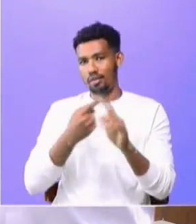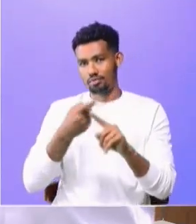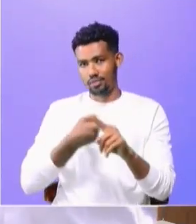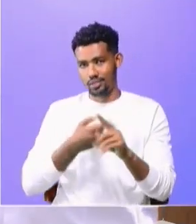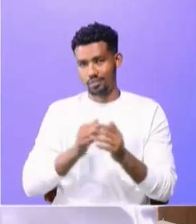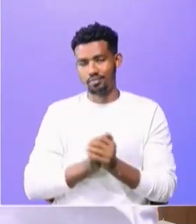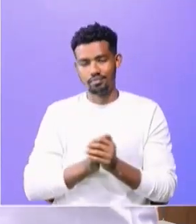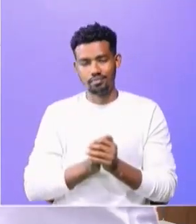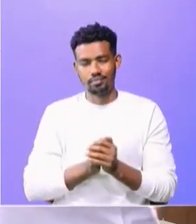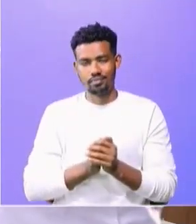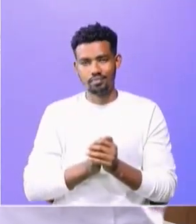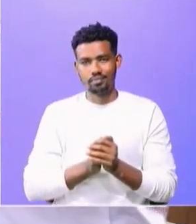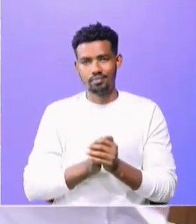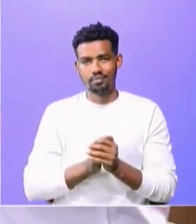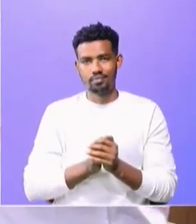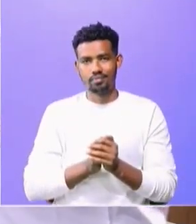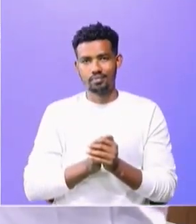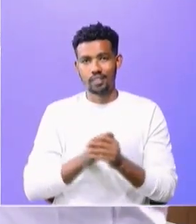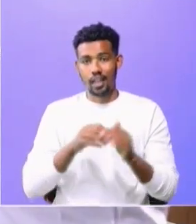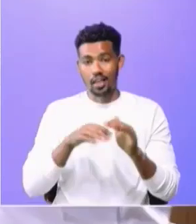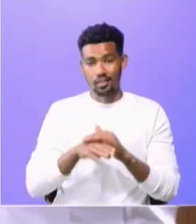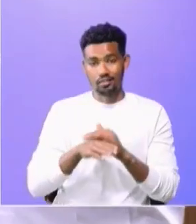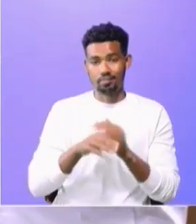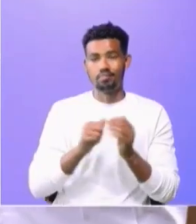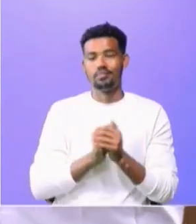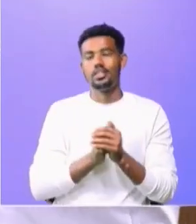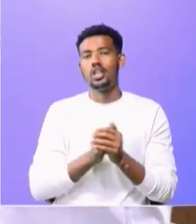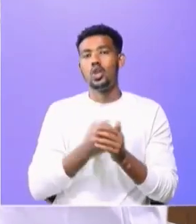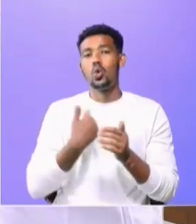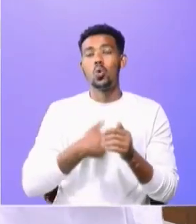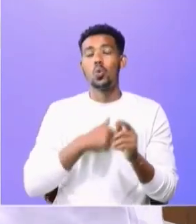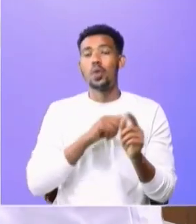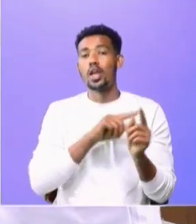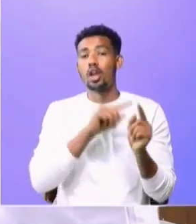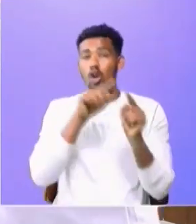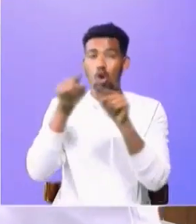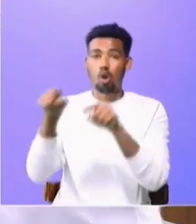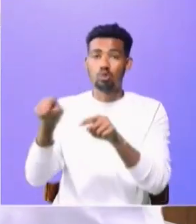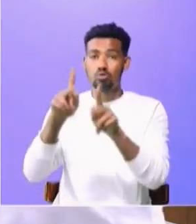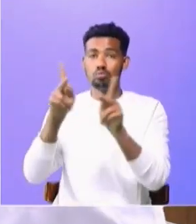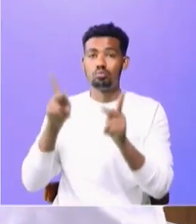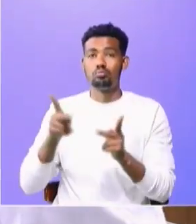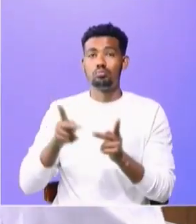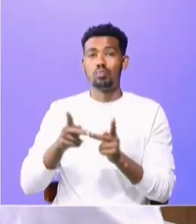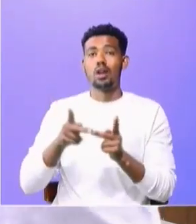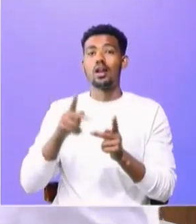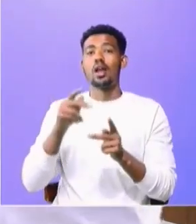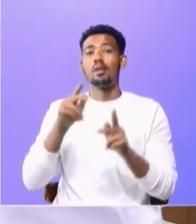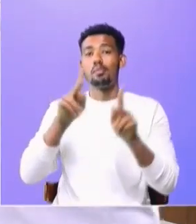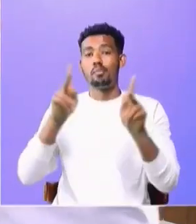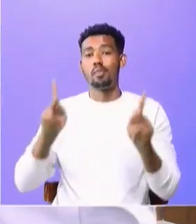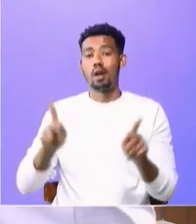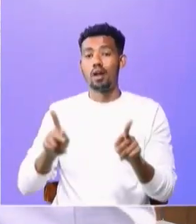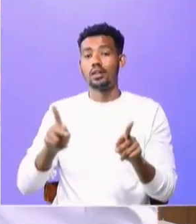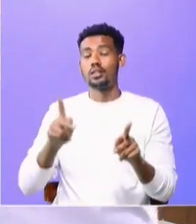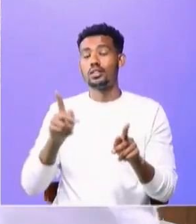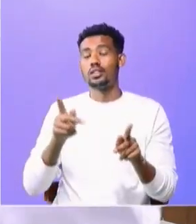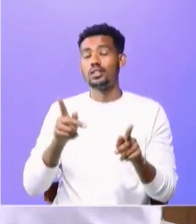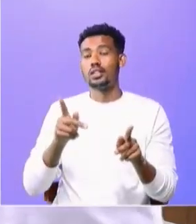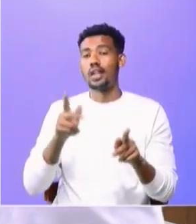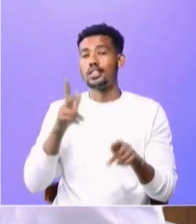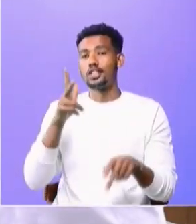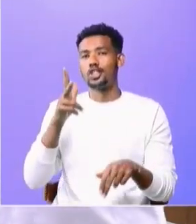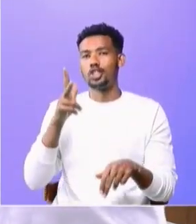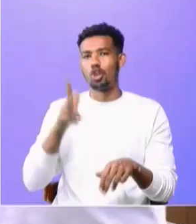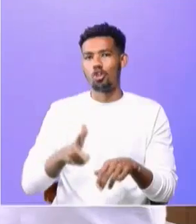began in July. Question number 3. We go to park at 3 o'clock. We go to park